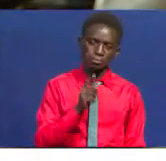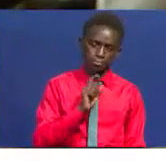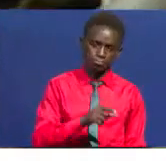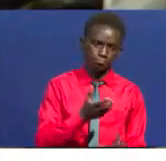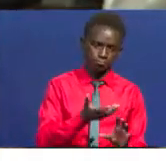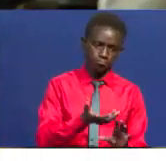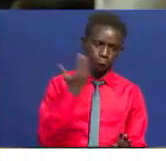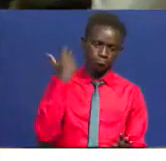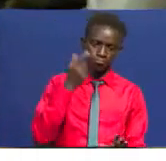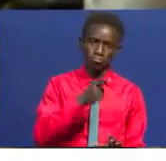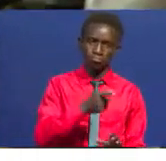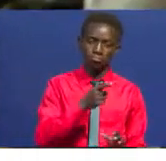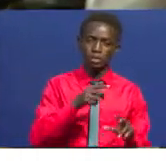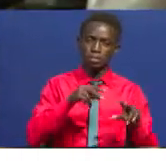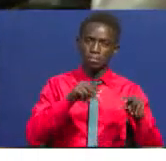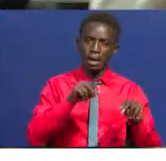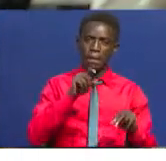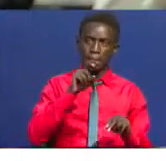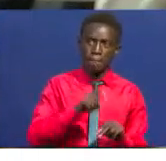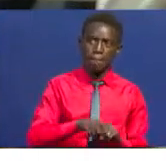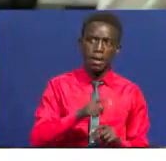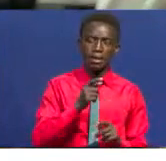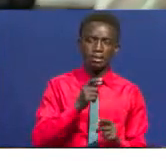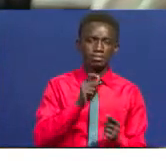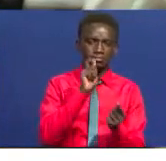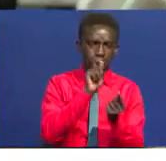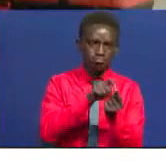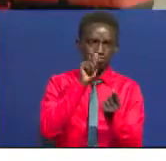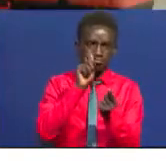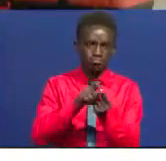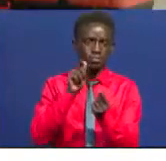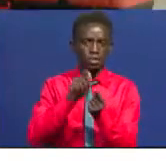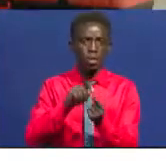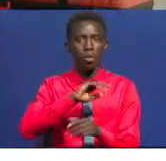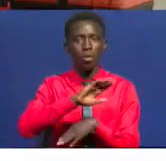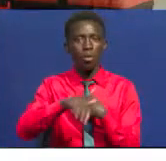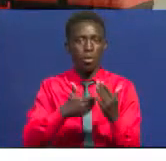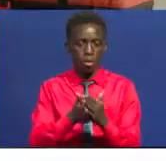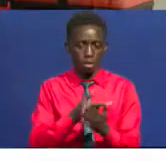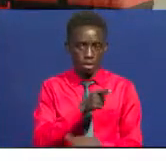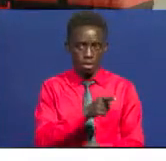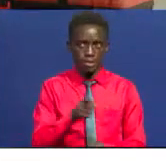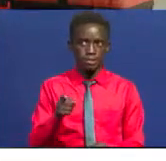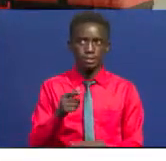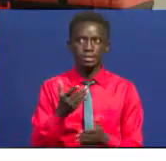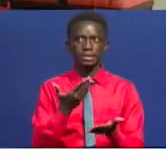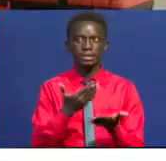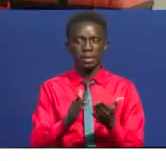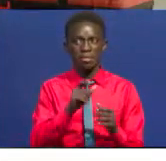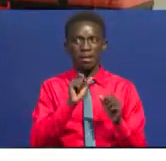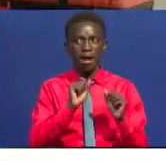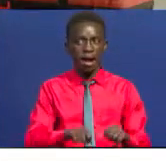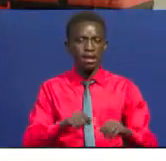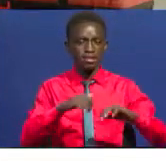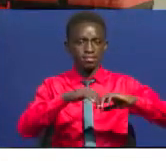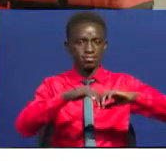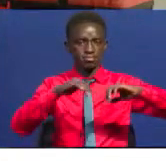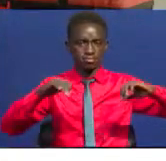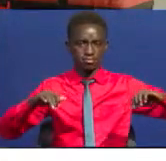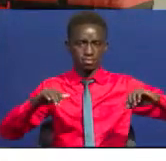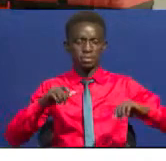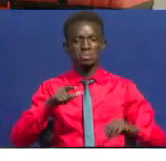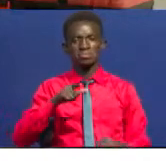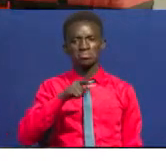battery and doing tests on the individual modules. Most of them have separatable modules